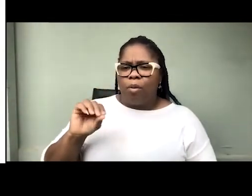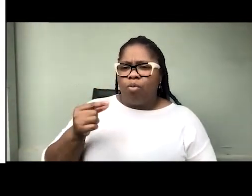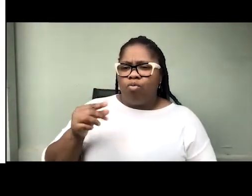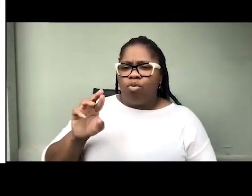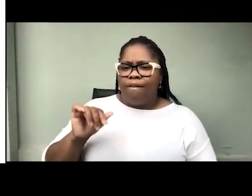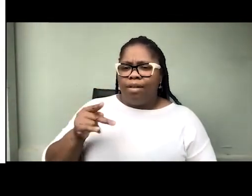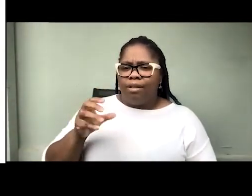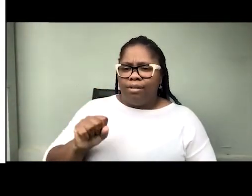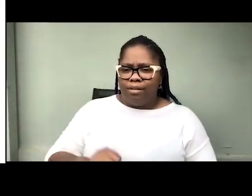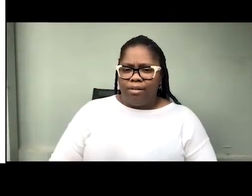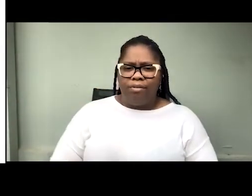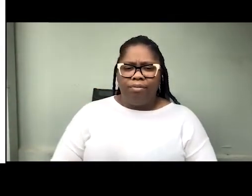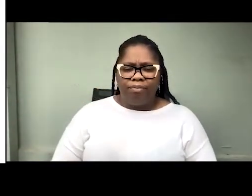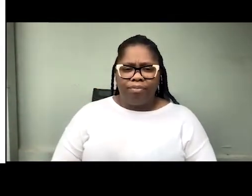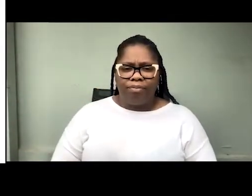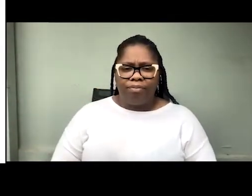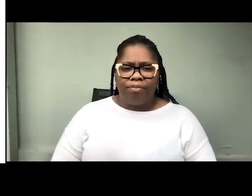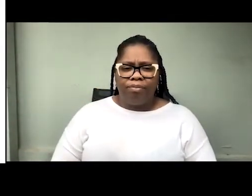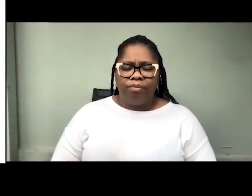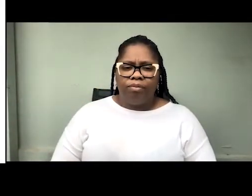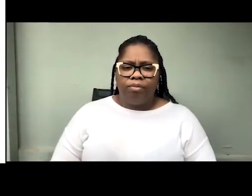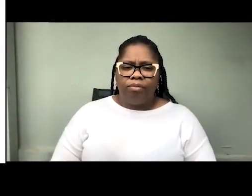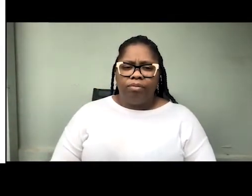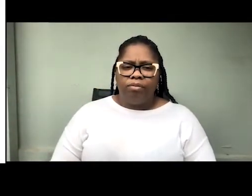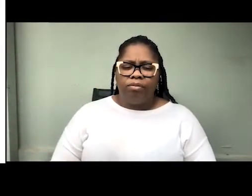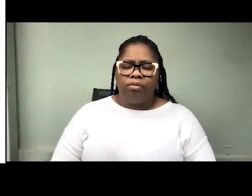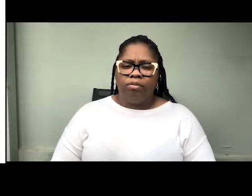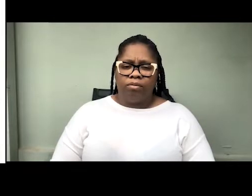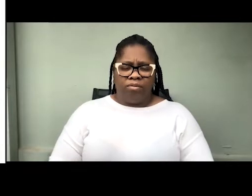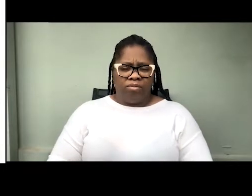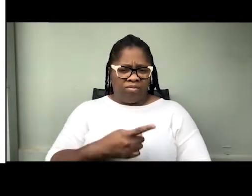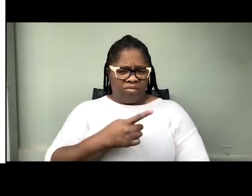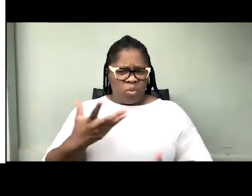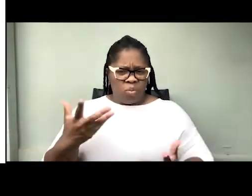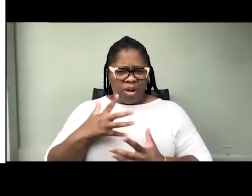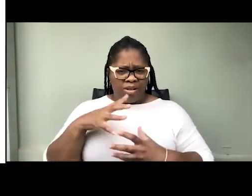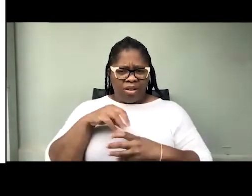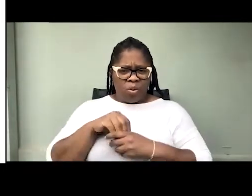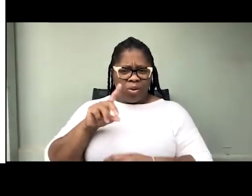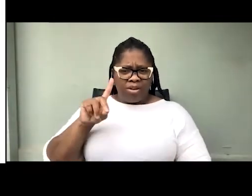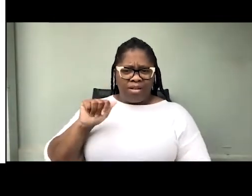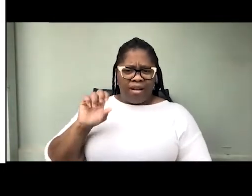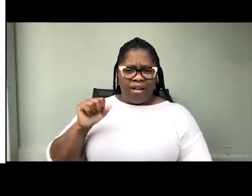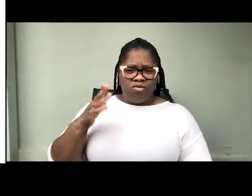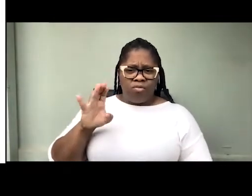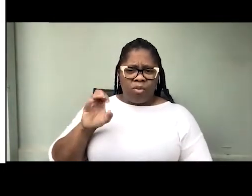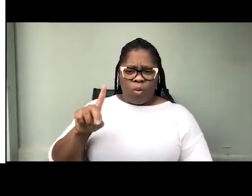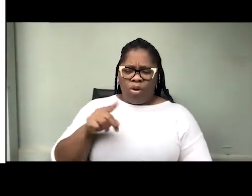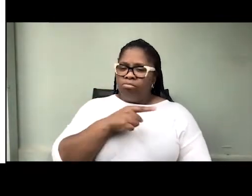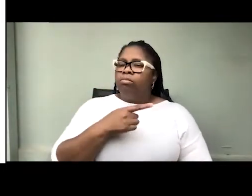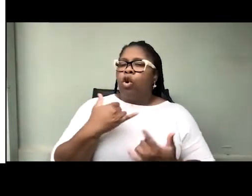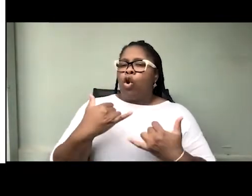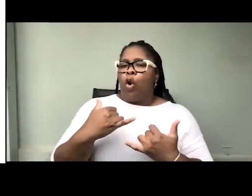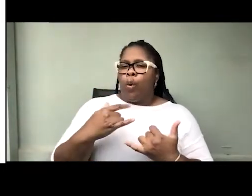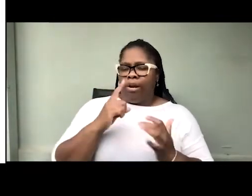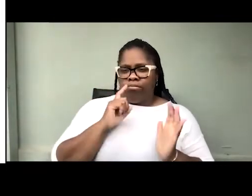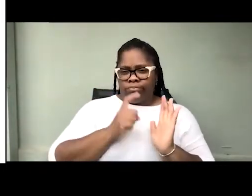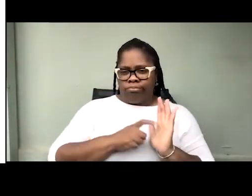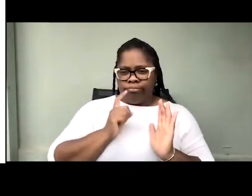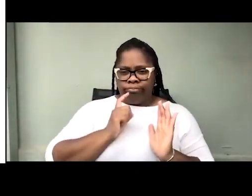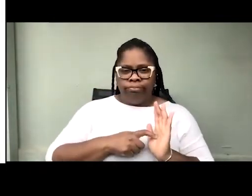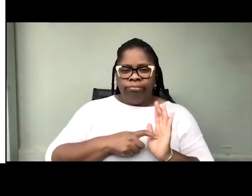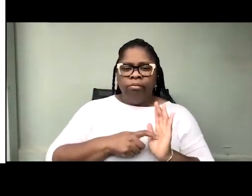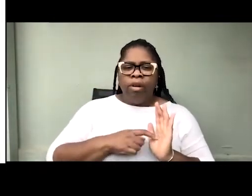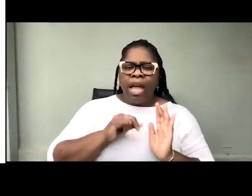dashboard. And for an idea of what we actually have on the dashboard, these are our current indicators. Those with the purple